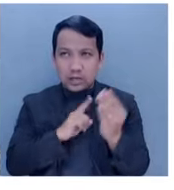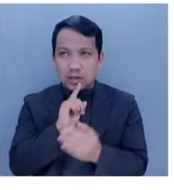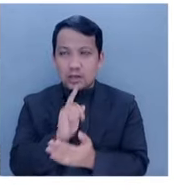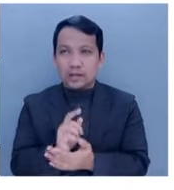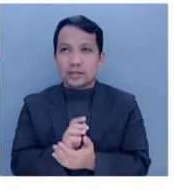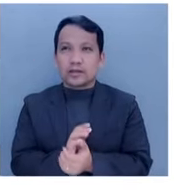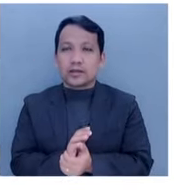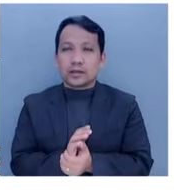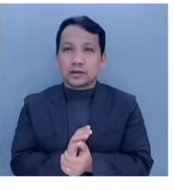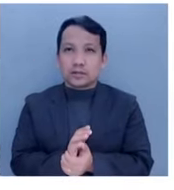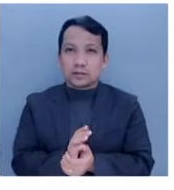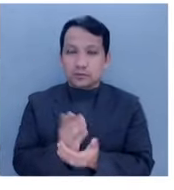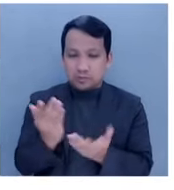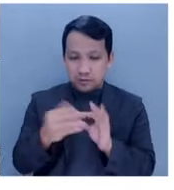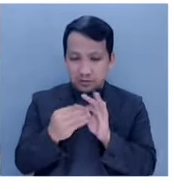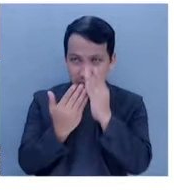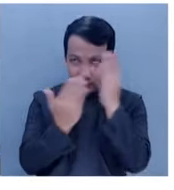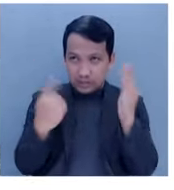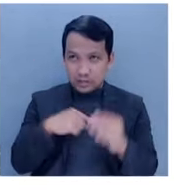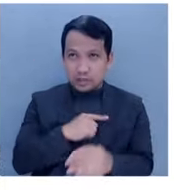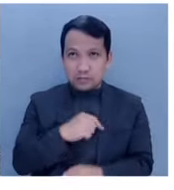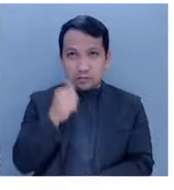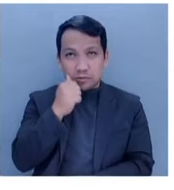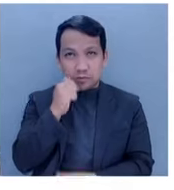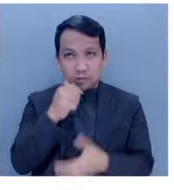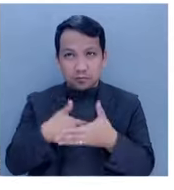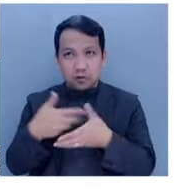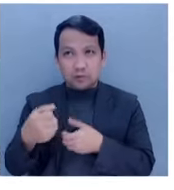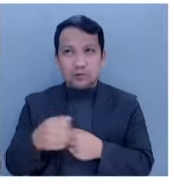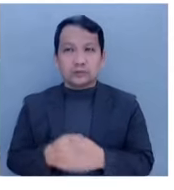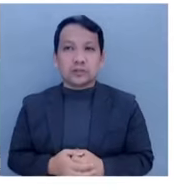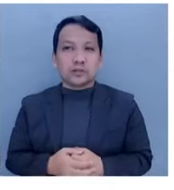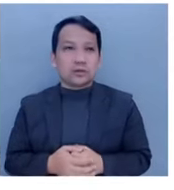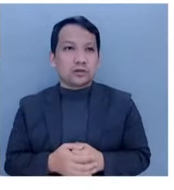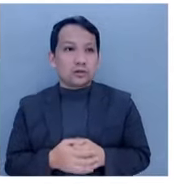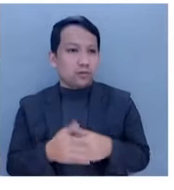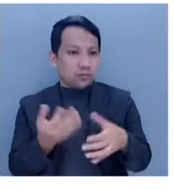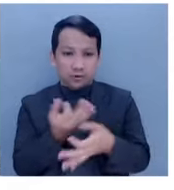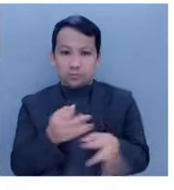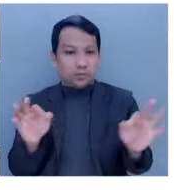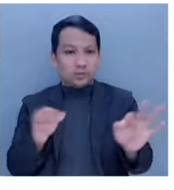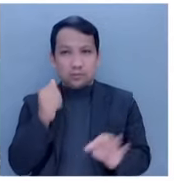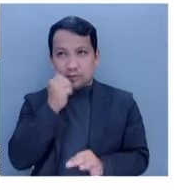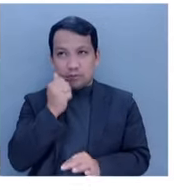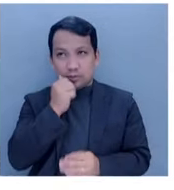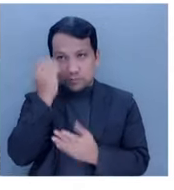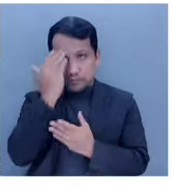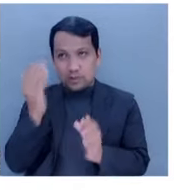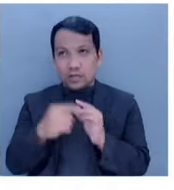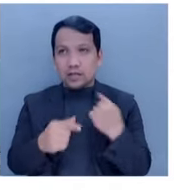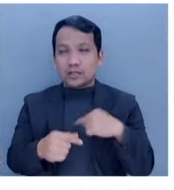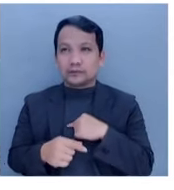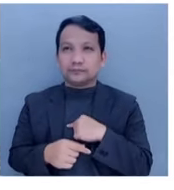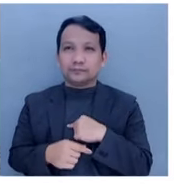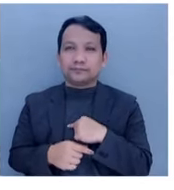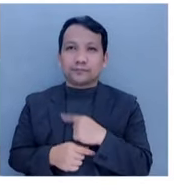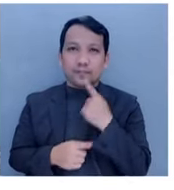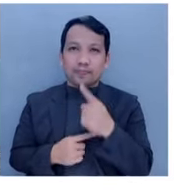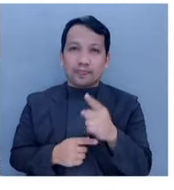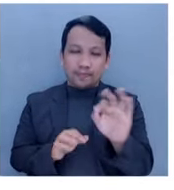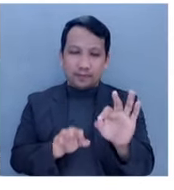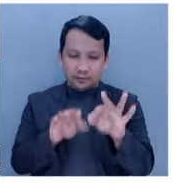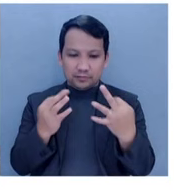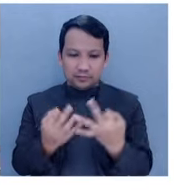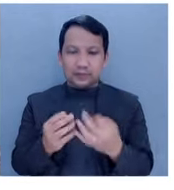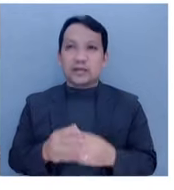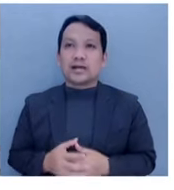towards the release of these girls? I appeal to the military, of course, to allow the girls to go home to their families.